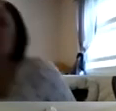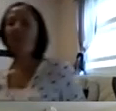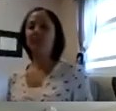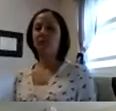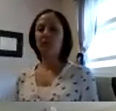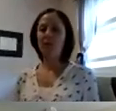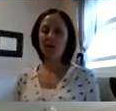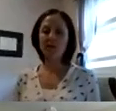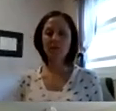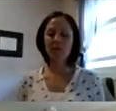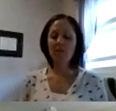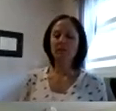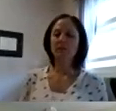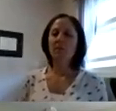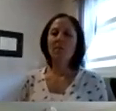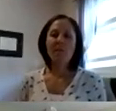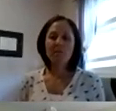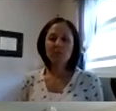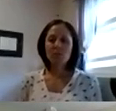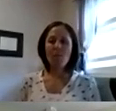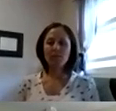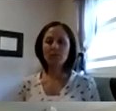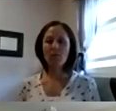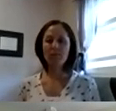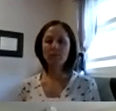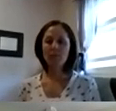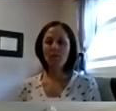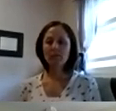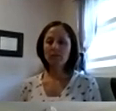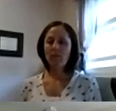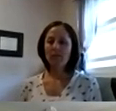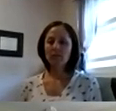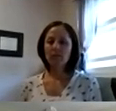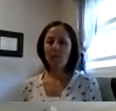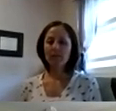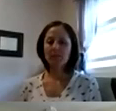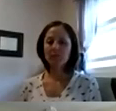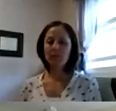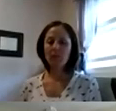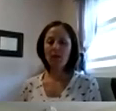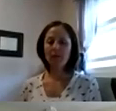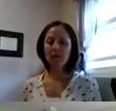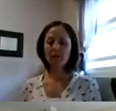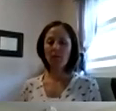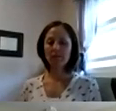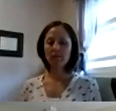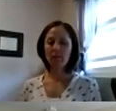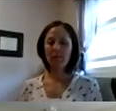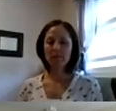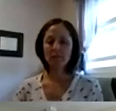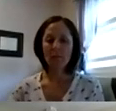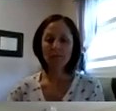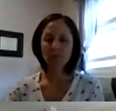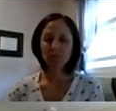or the rest of you will be submitting. It will be a simple process. We're going to ask you 3 or 4